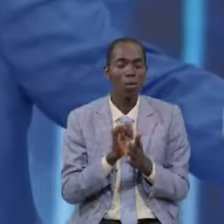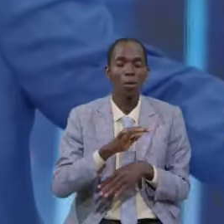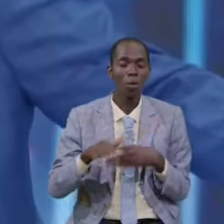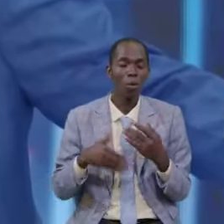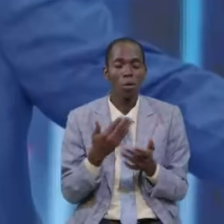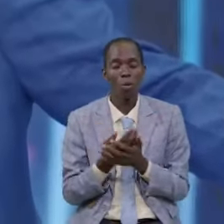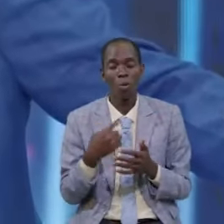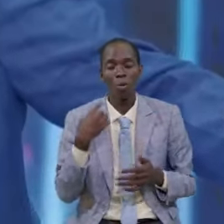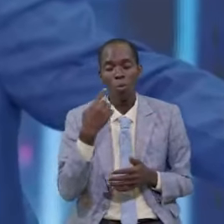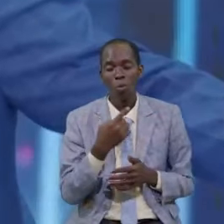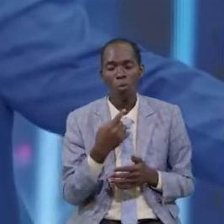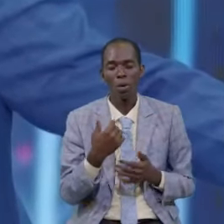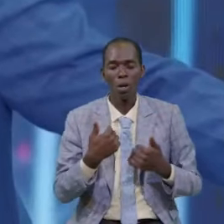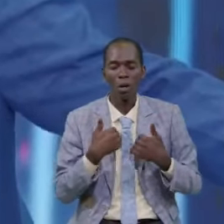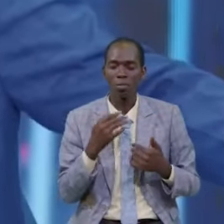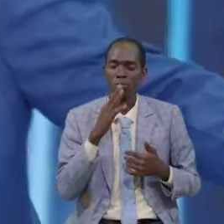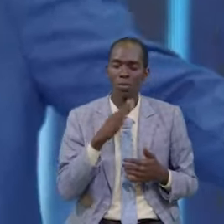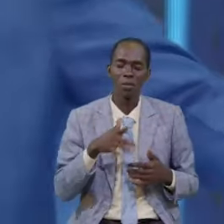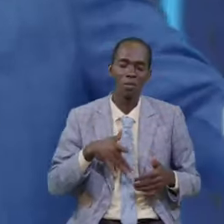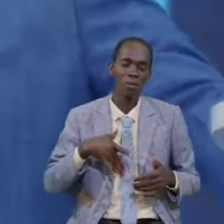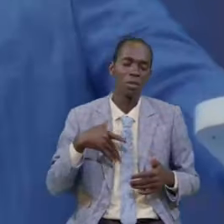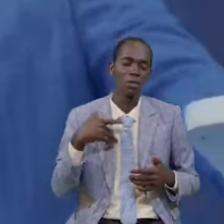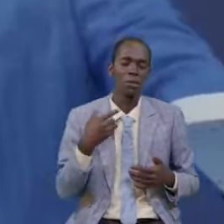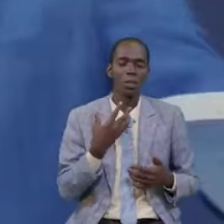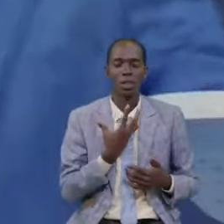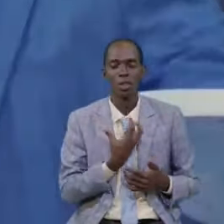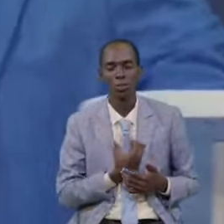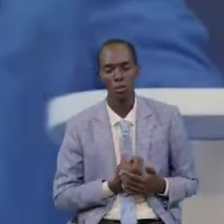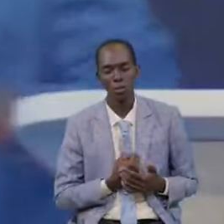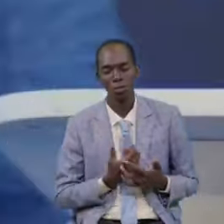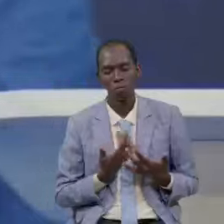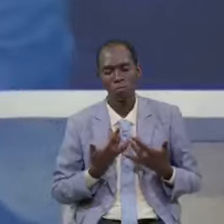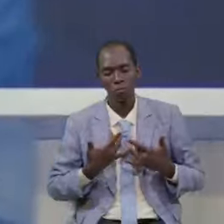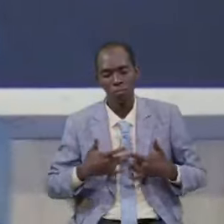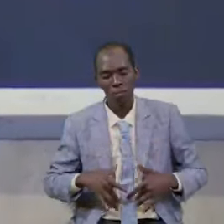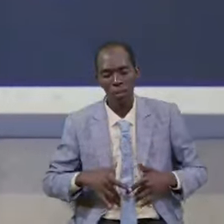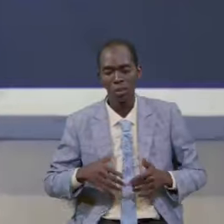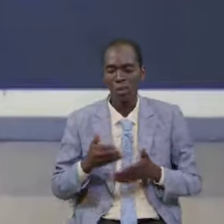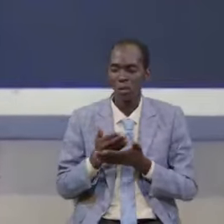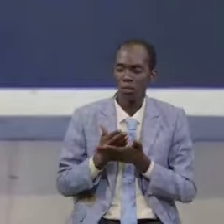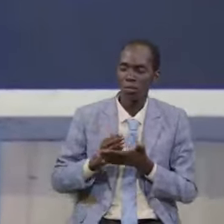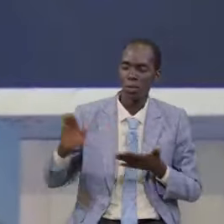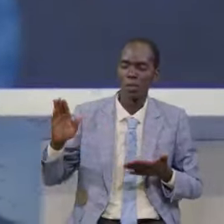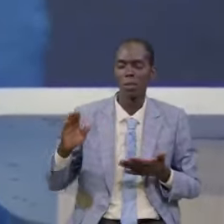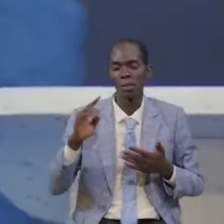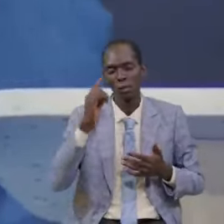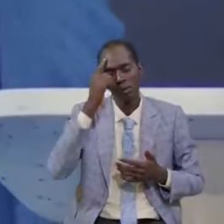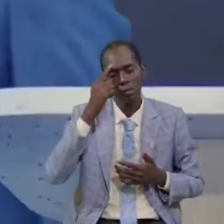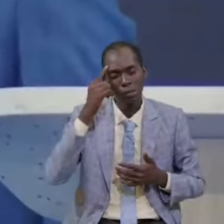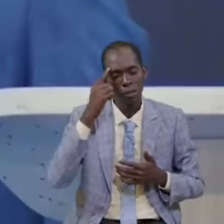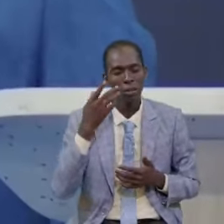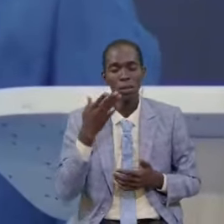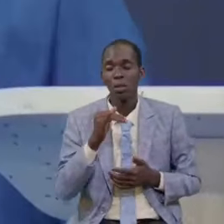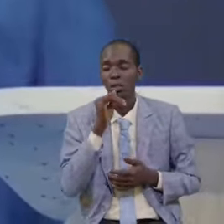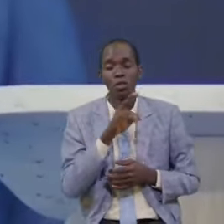dejected, despondent, discouraged, thinking that there is no way forward, I